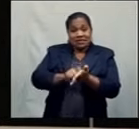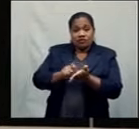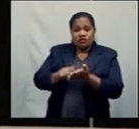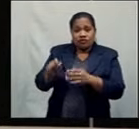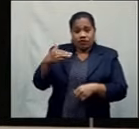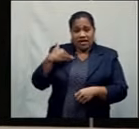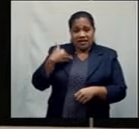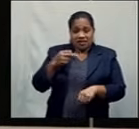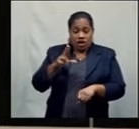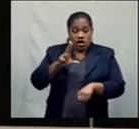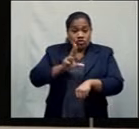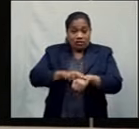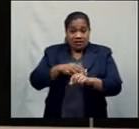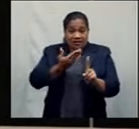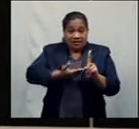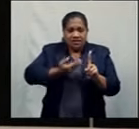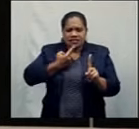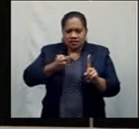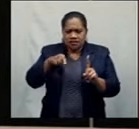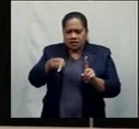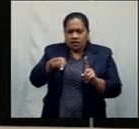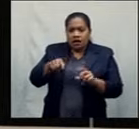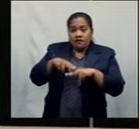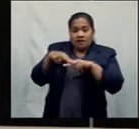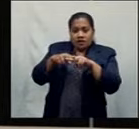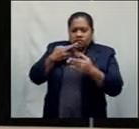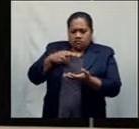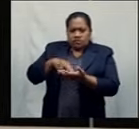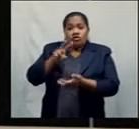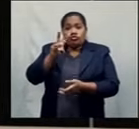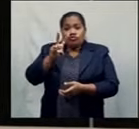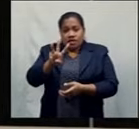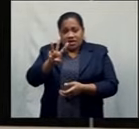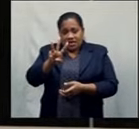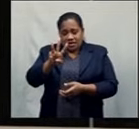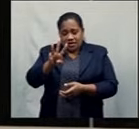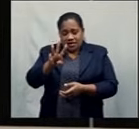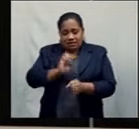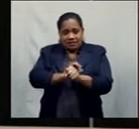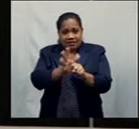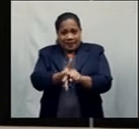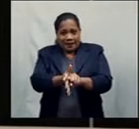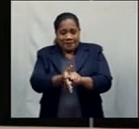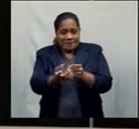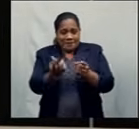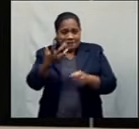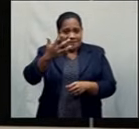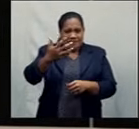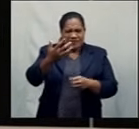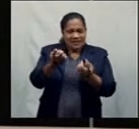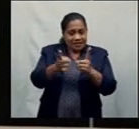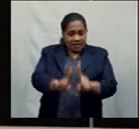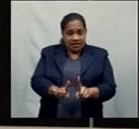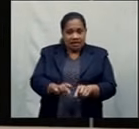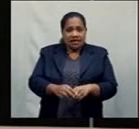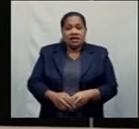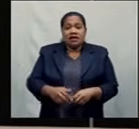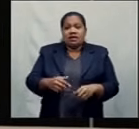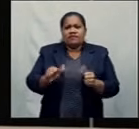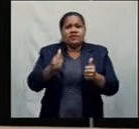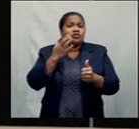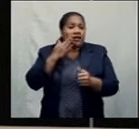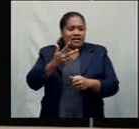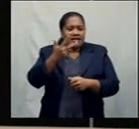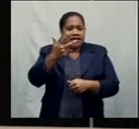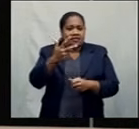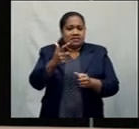James Fong says this comes as Fiji recorded 3 COVID-19 deaths in the 24-hour period ending at 8 a.m. yesterday. They